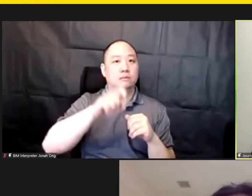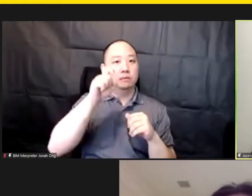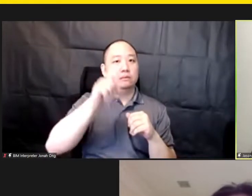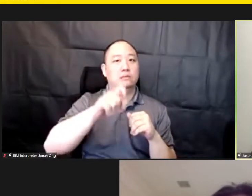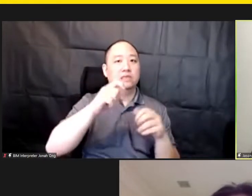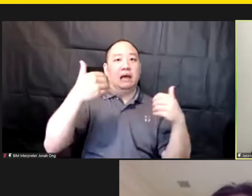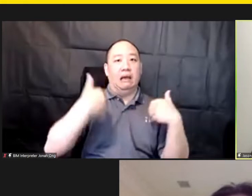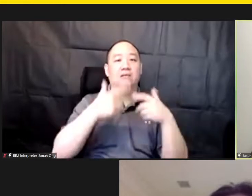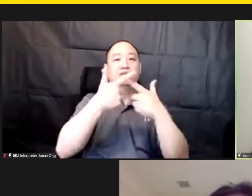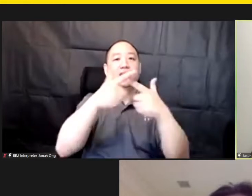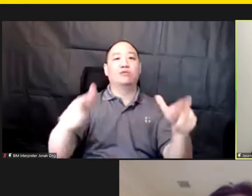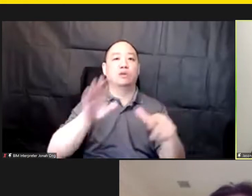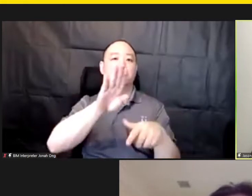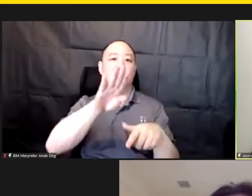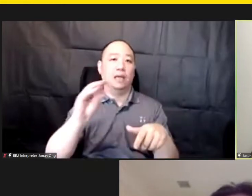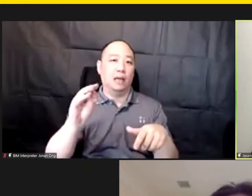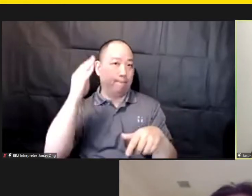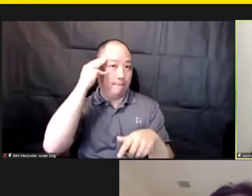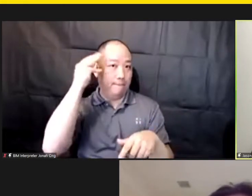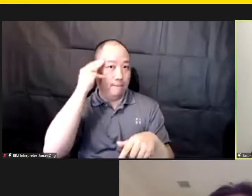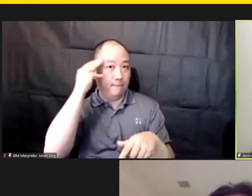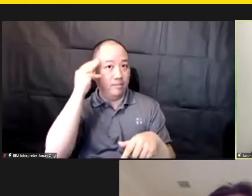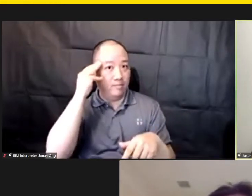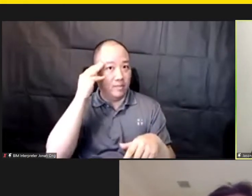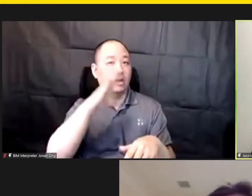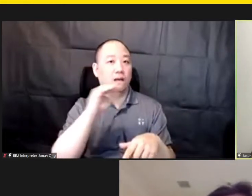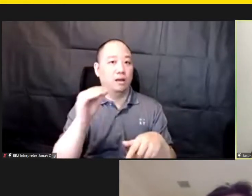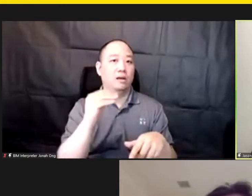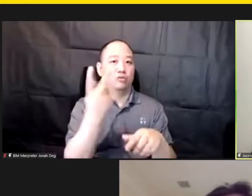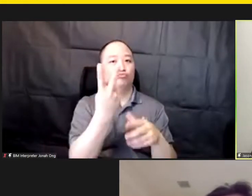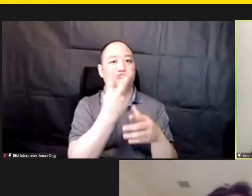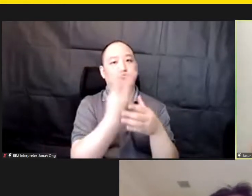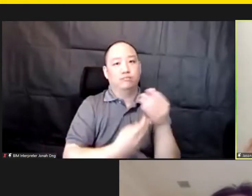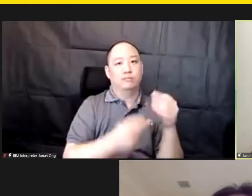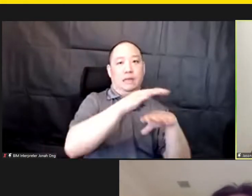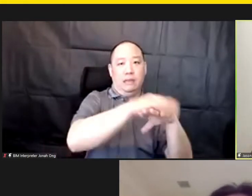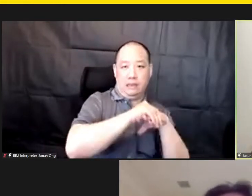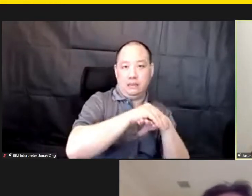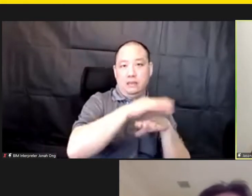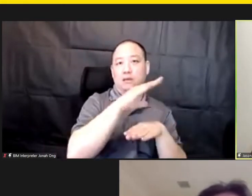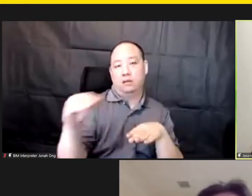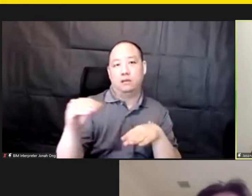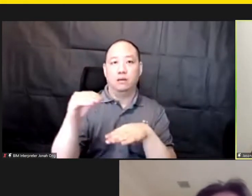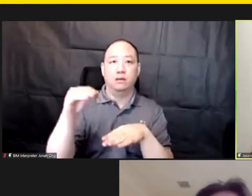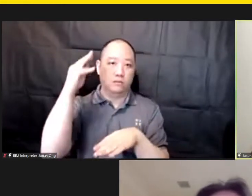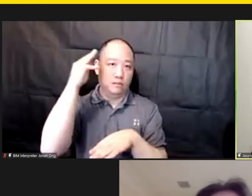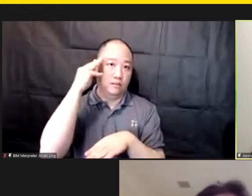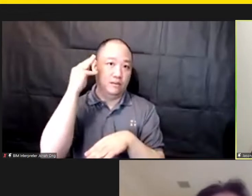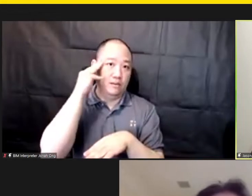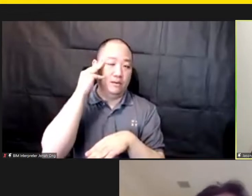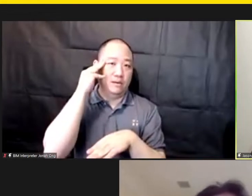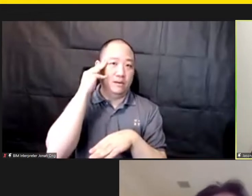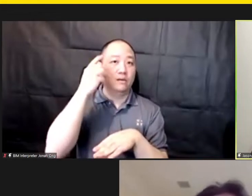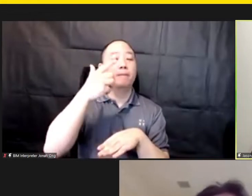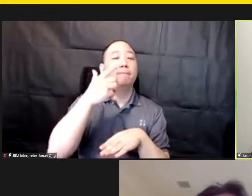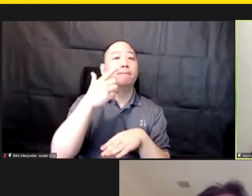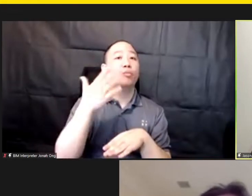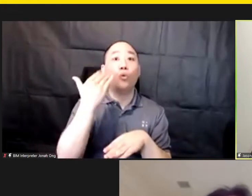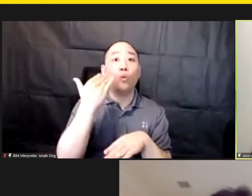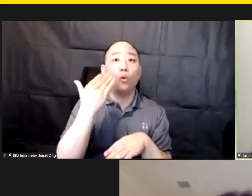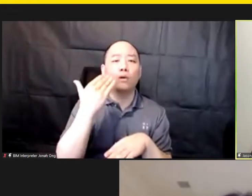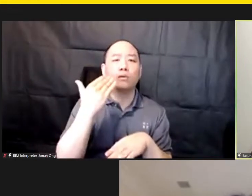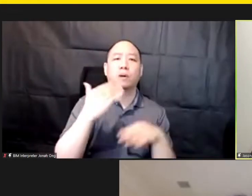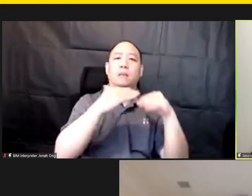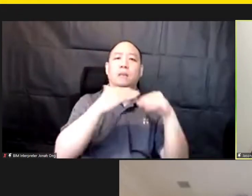vernaculars, because I think the discourse is thriving in English, but the level of understanding and, you know, engagement that happens in